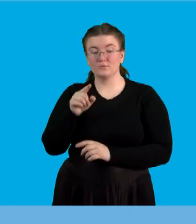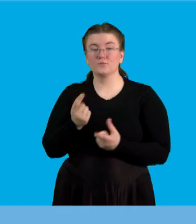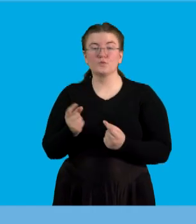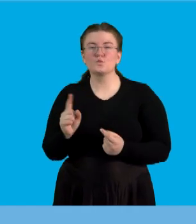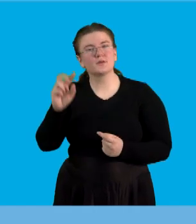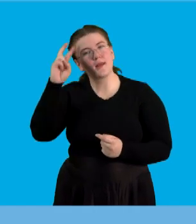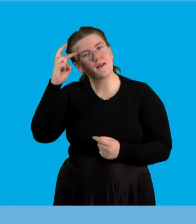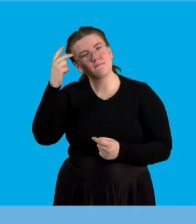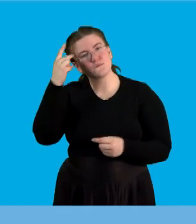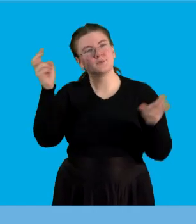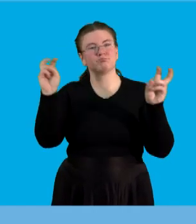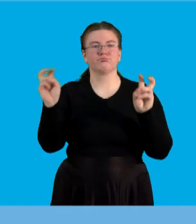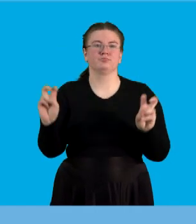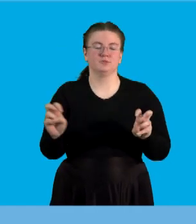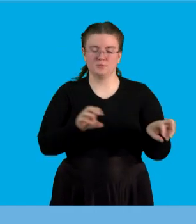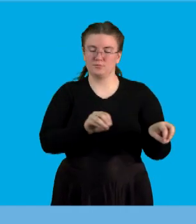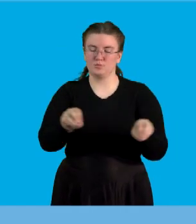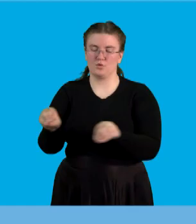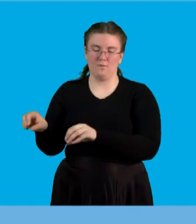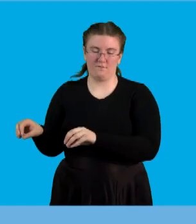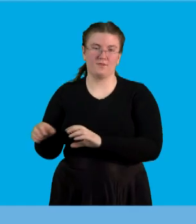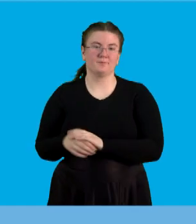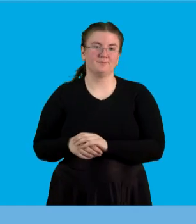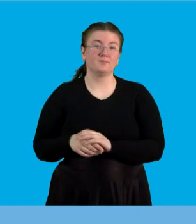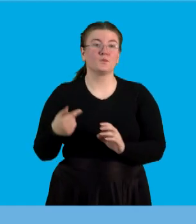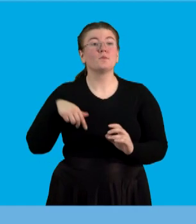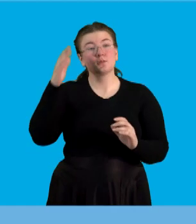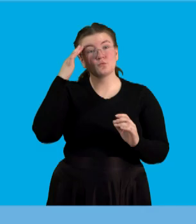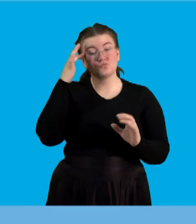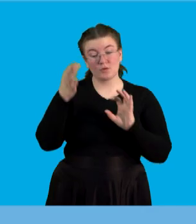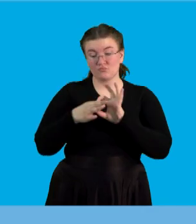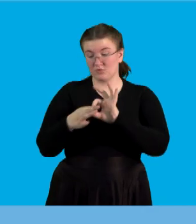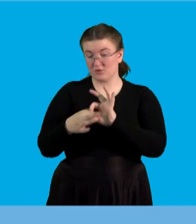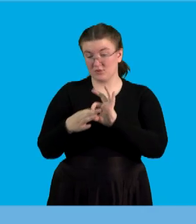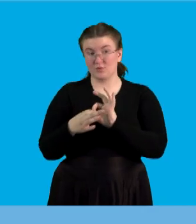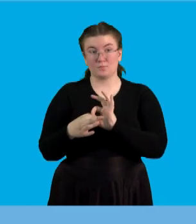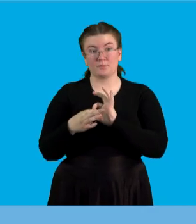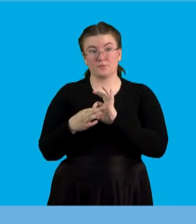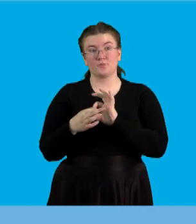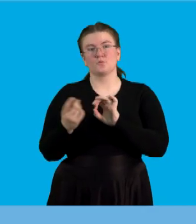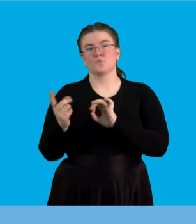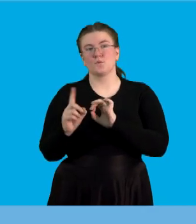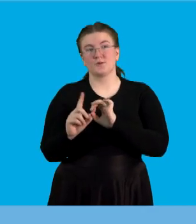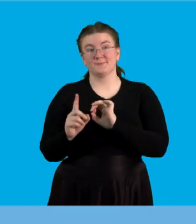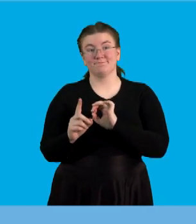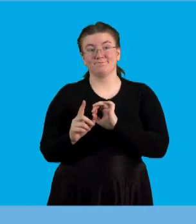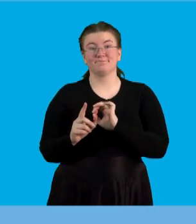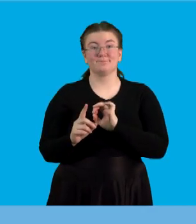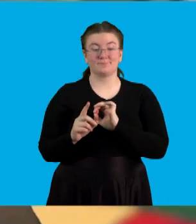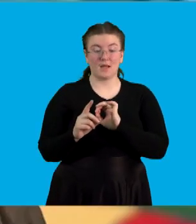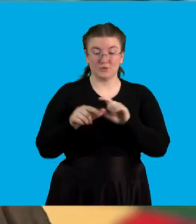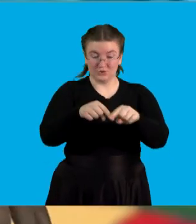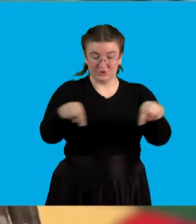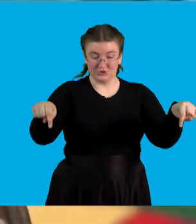the relationship between the resistor, or the resistance, and the current in a circuit is that once the circuit has a high